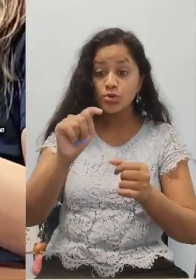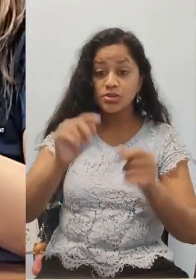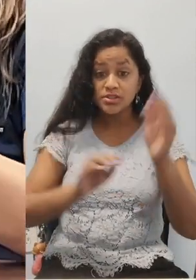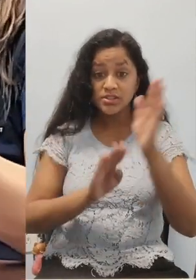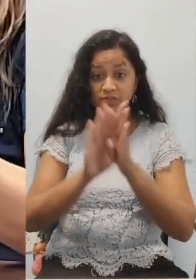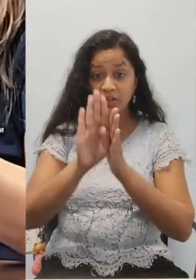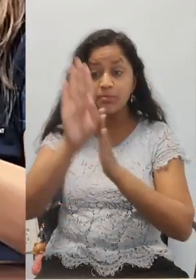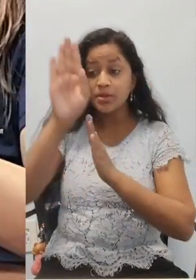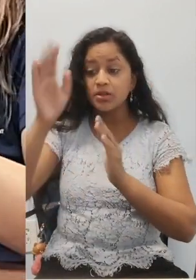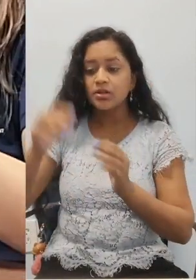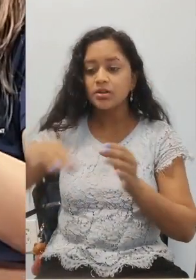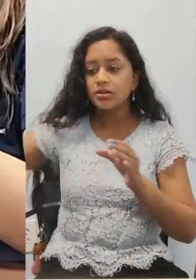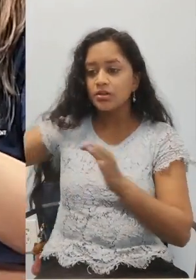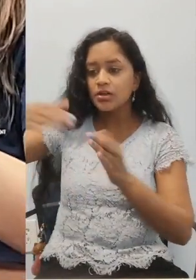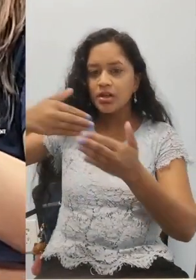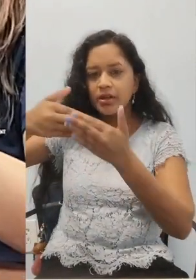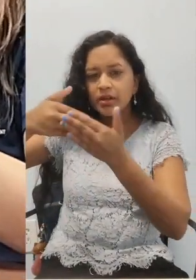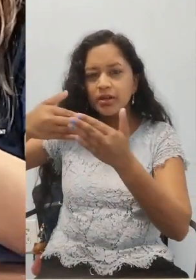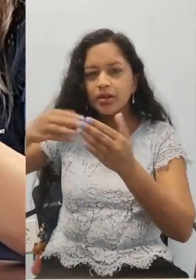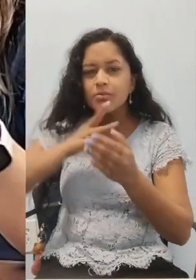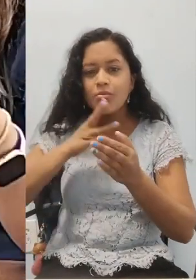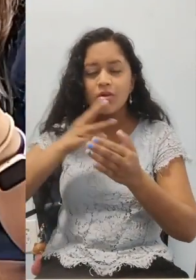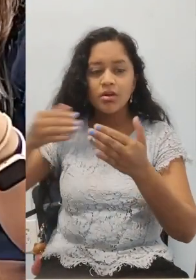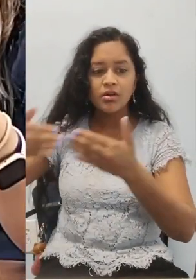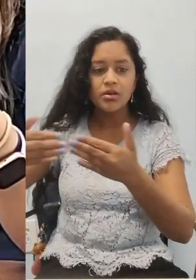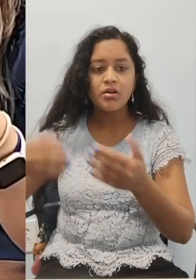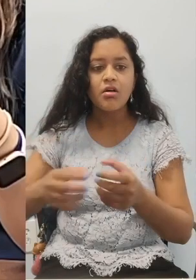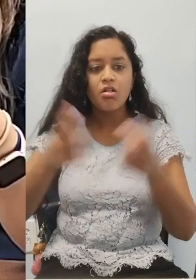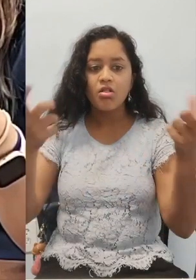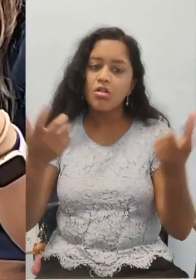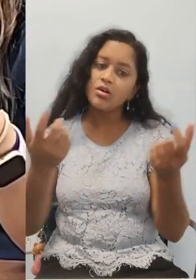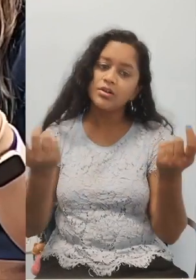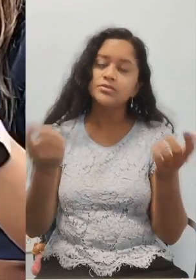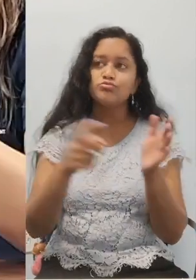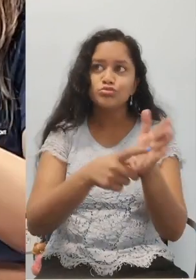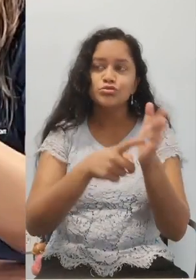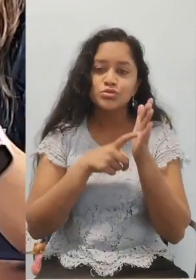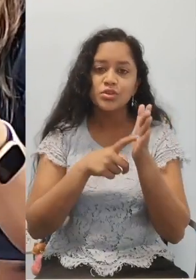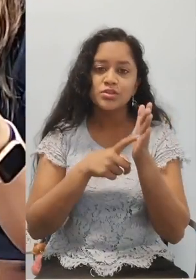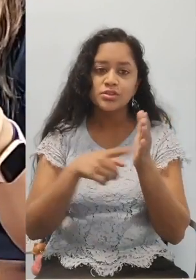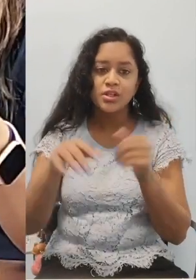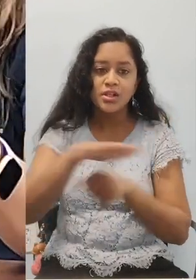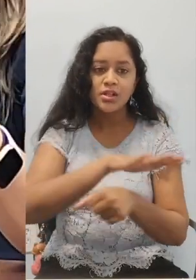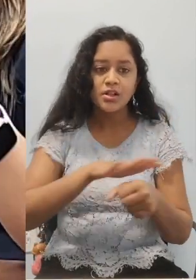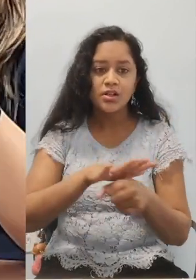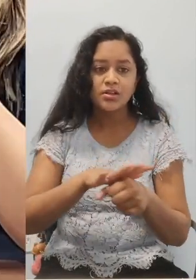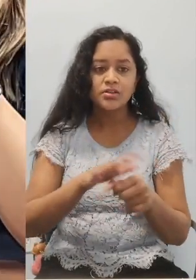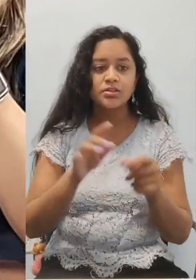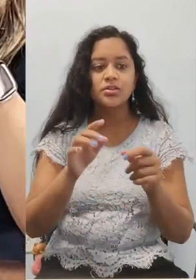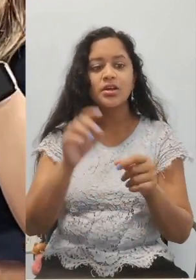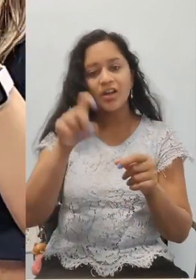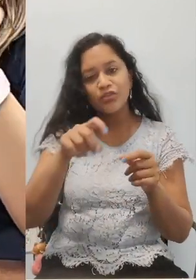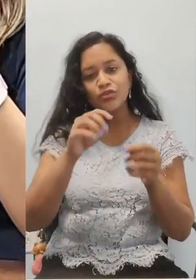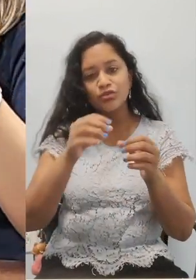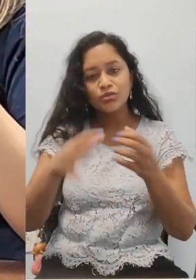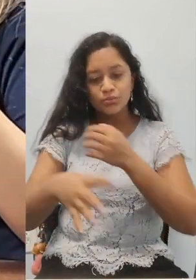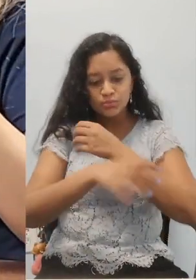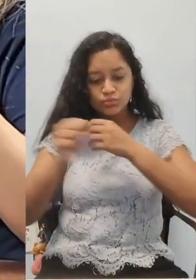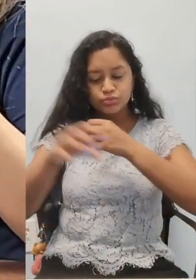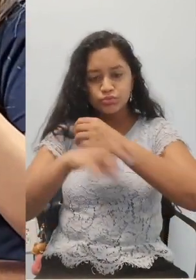our vast majority is coastal development on the coast, right? So close to the shore, and lots of